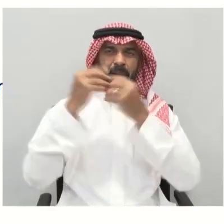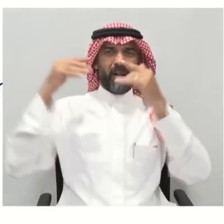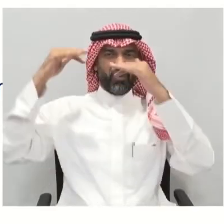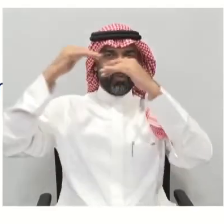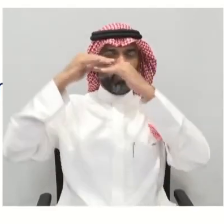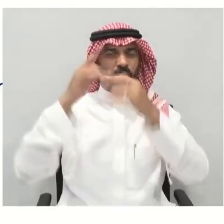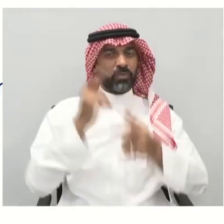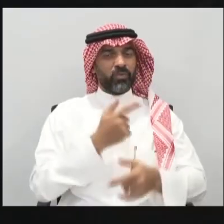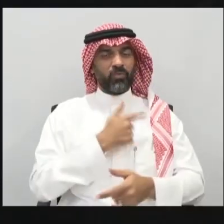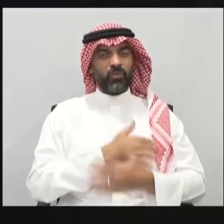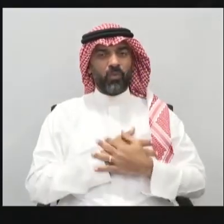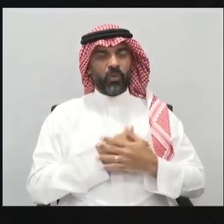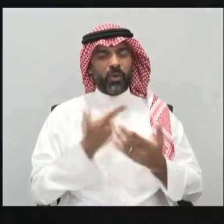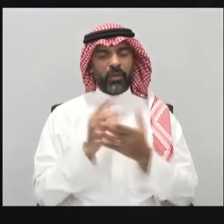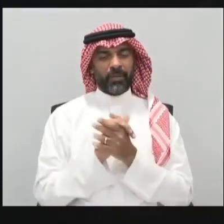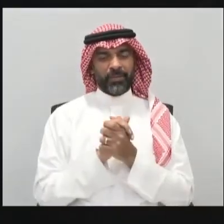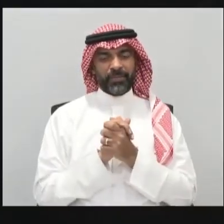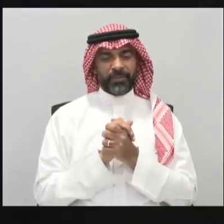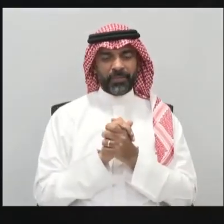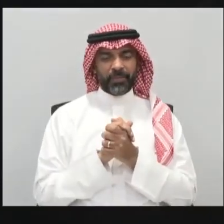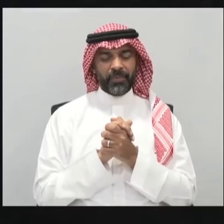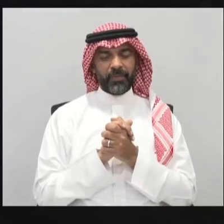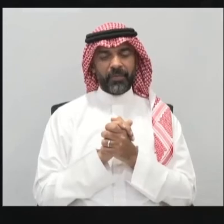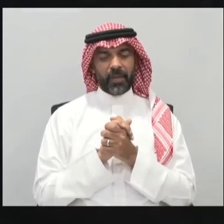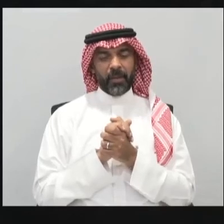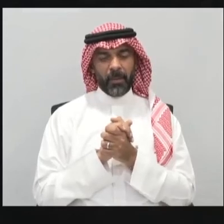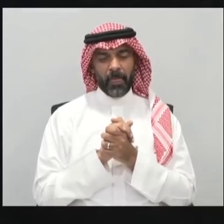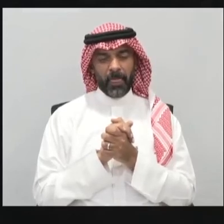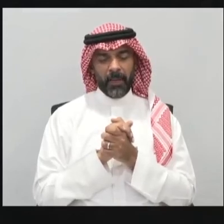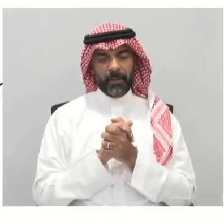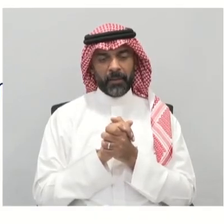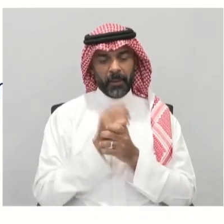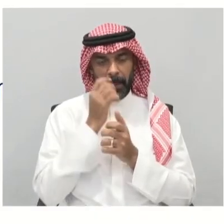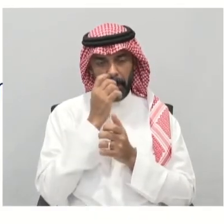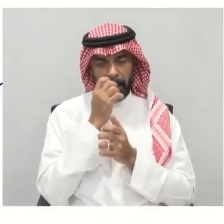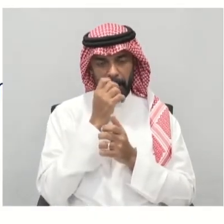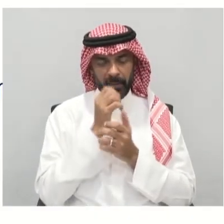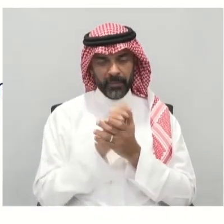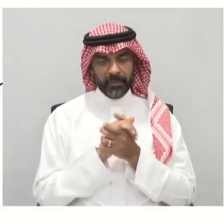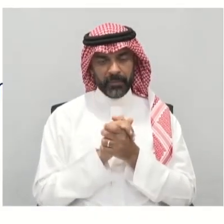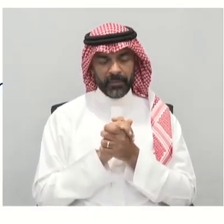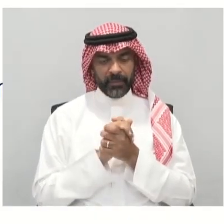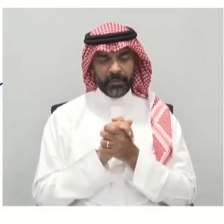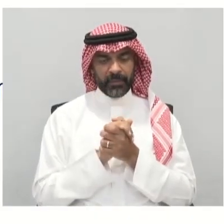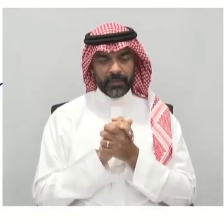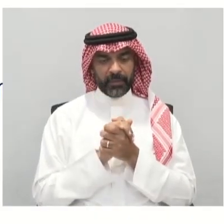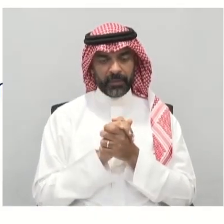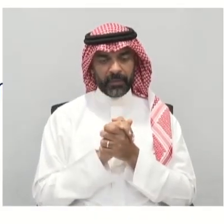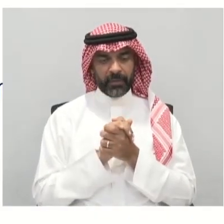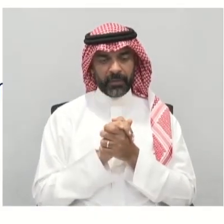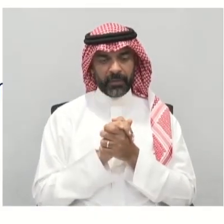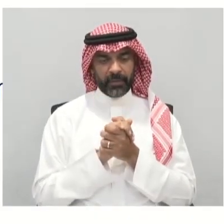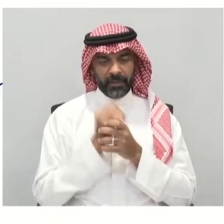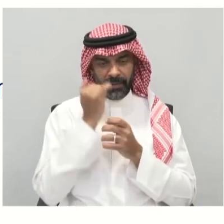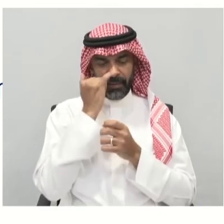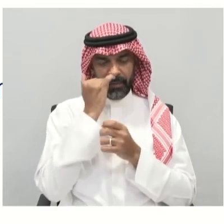So let's guess that you like it when it's sunny. Let's write this down. Usually when it's sunny, we can go out and play. So,